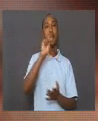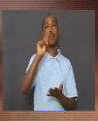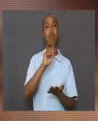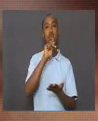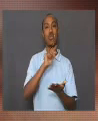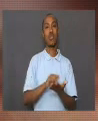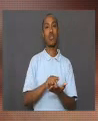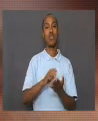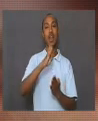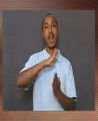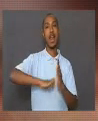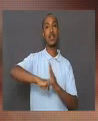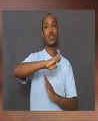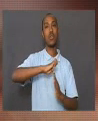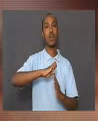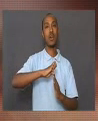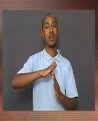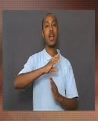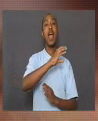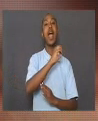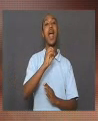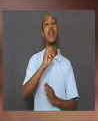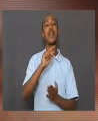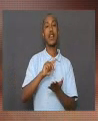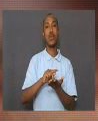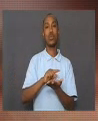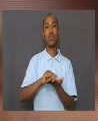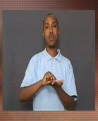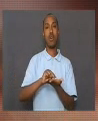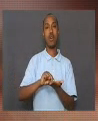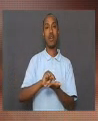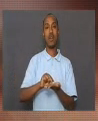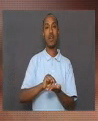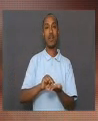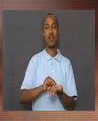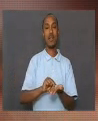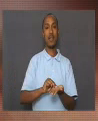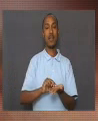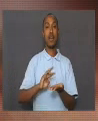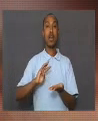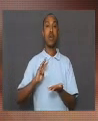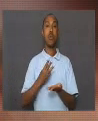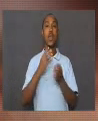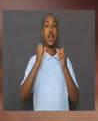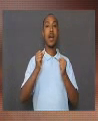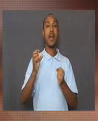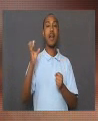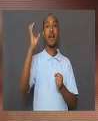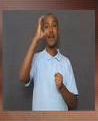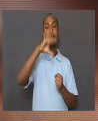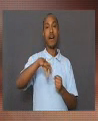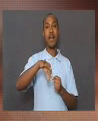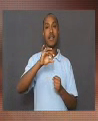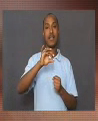protons, electrons, and neutrons. We can find